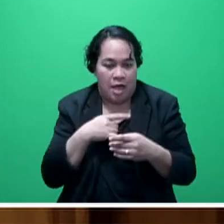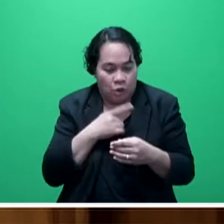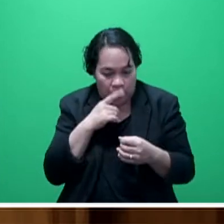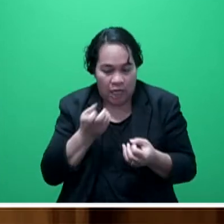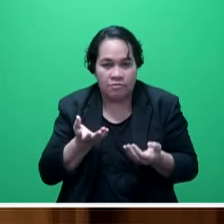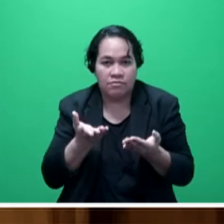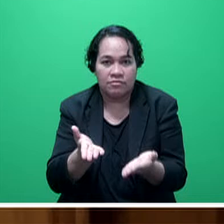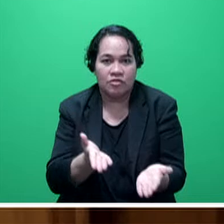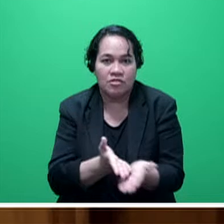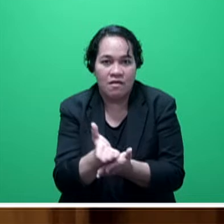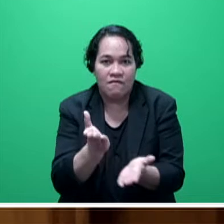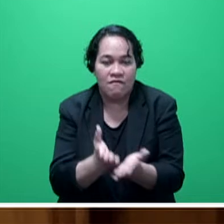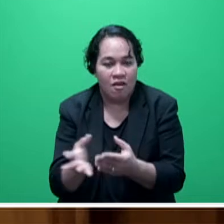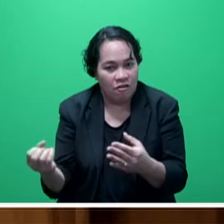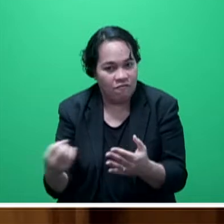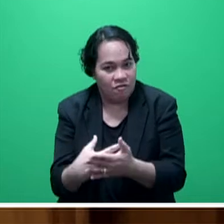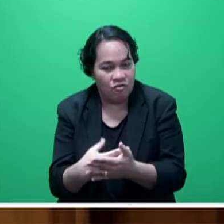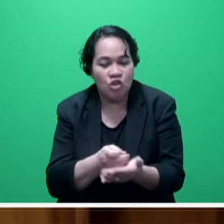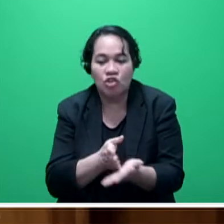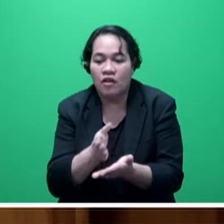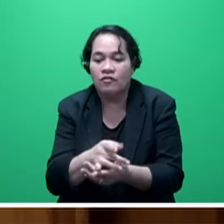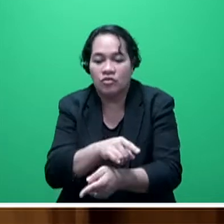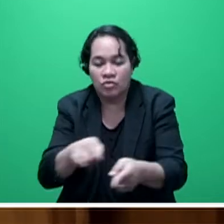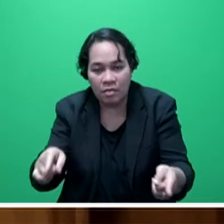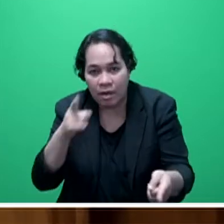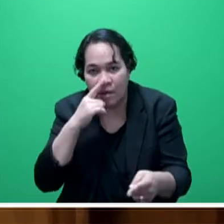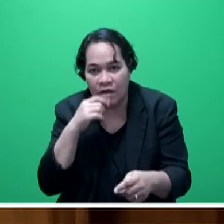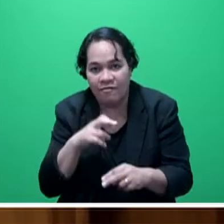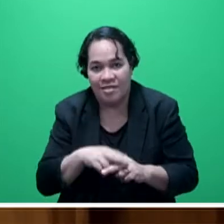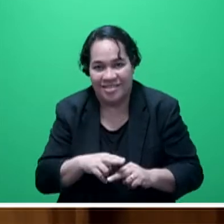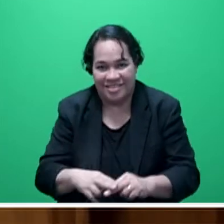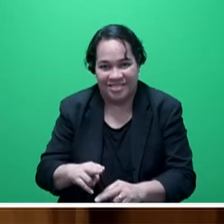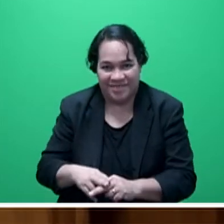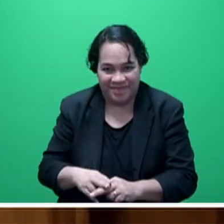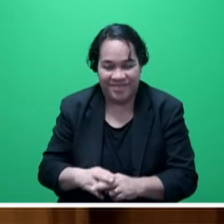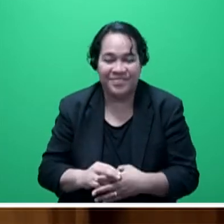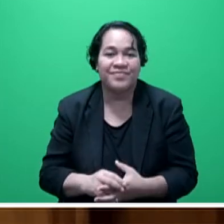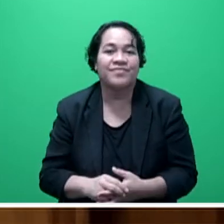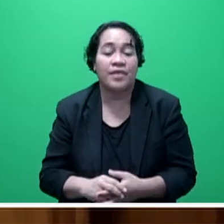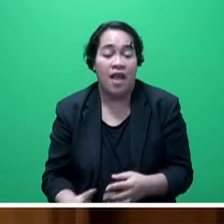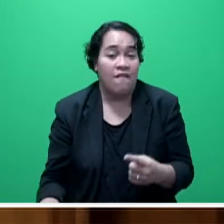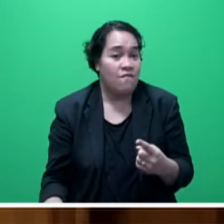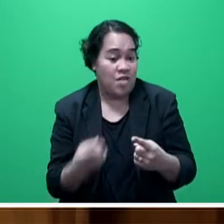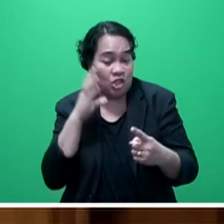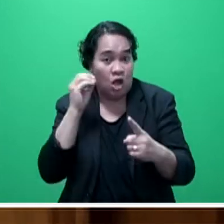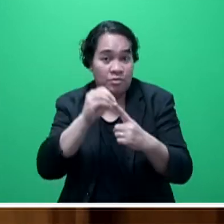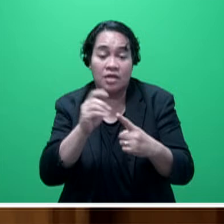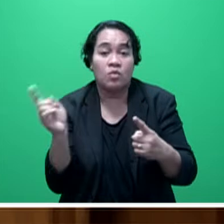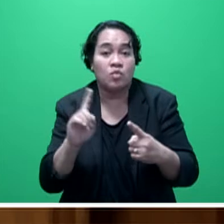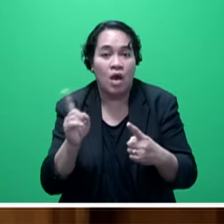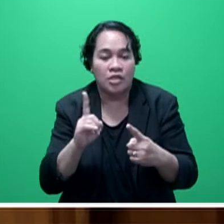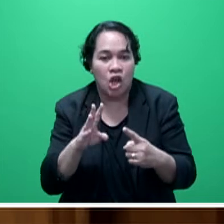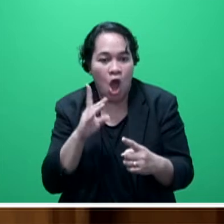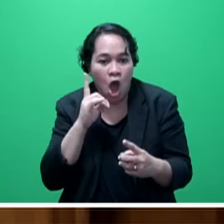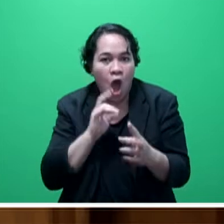effective and tangible services to the Fijian people. The first of these objectives is